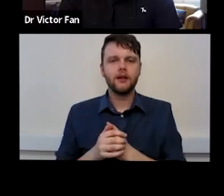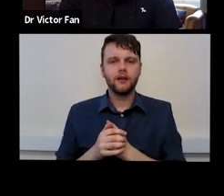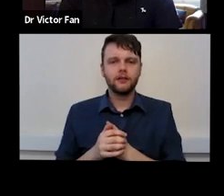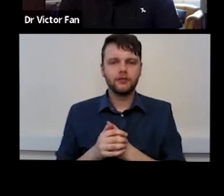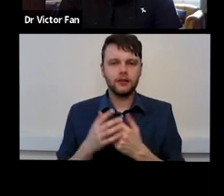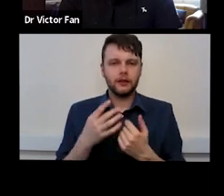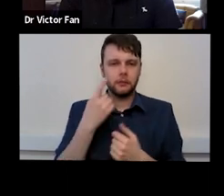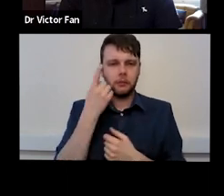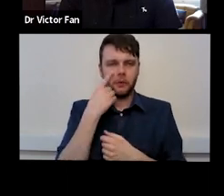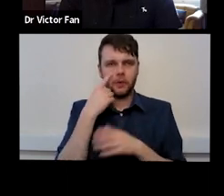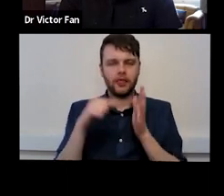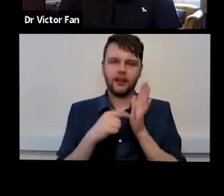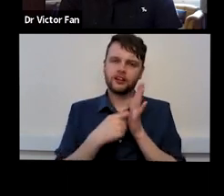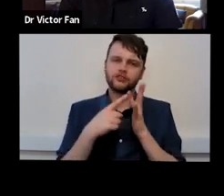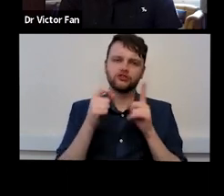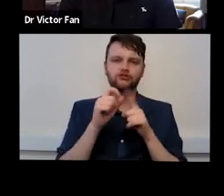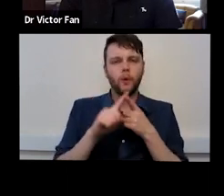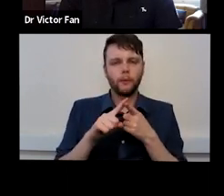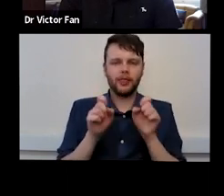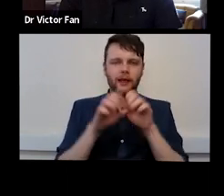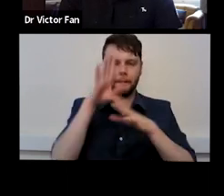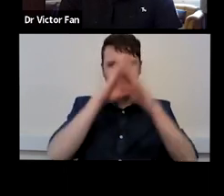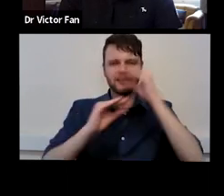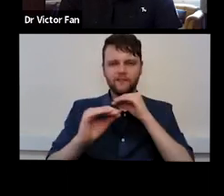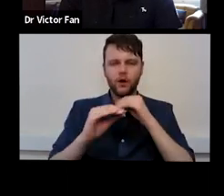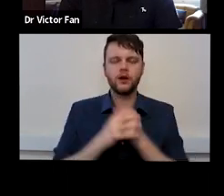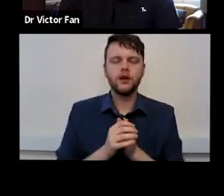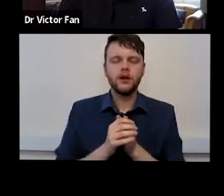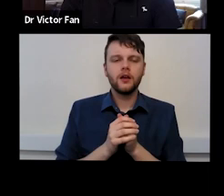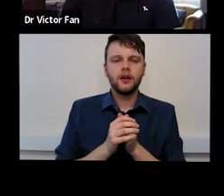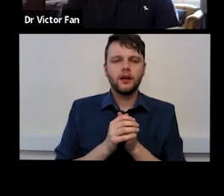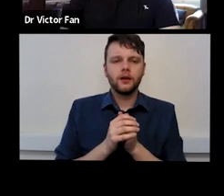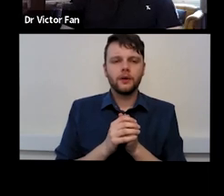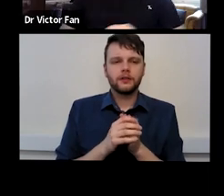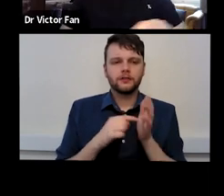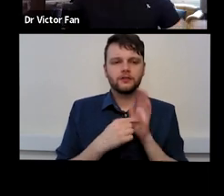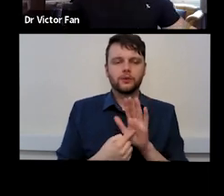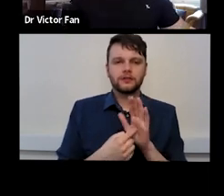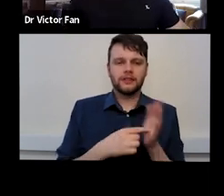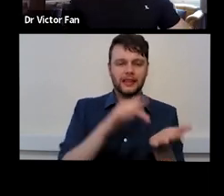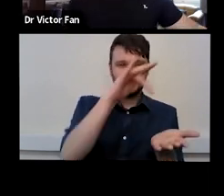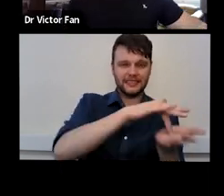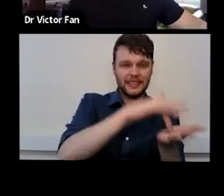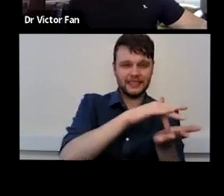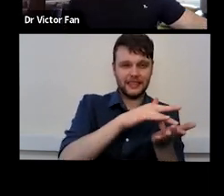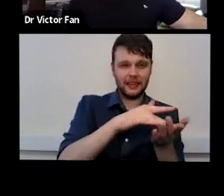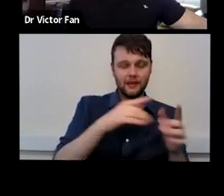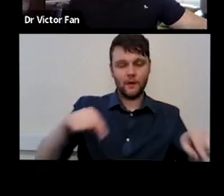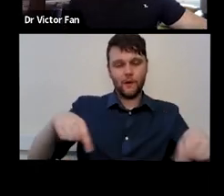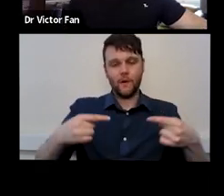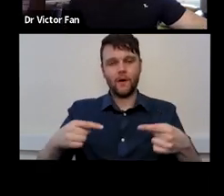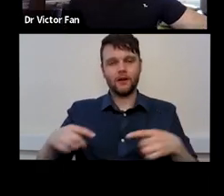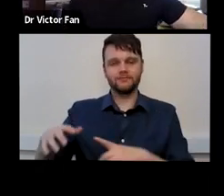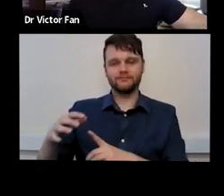a trope, a kind of metaphor, which surrounds city versus country. So the city is